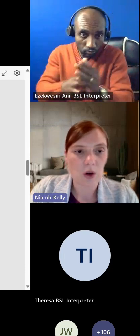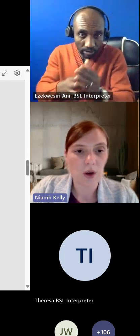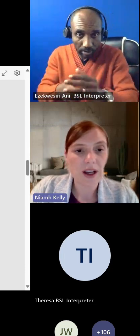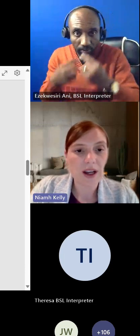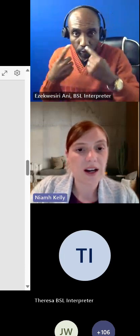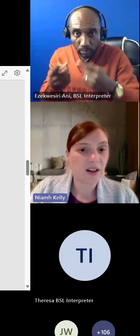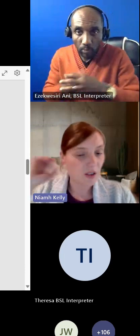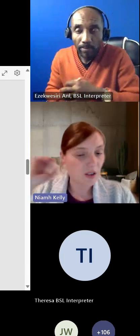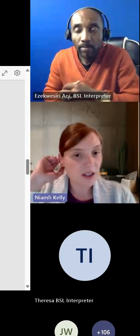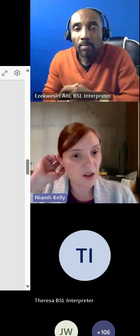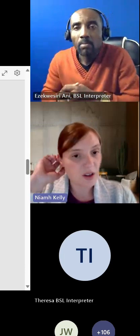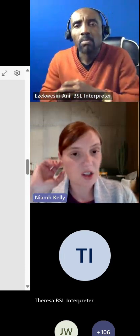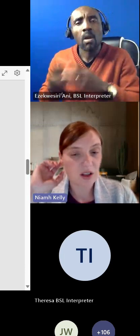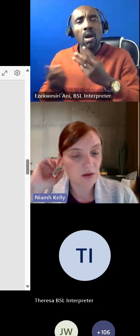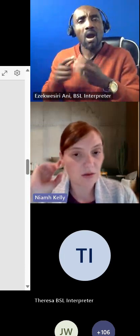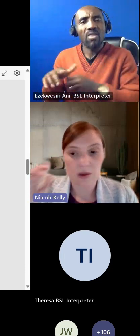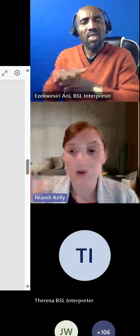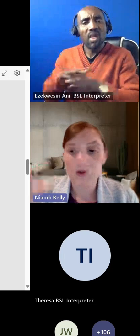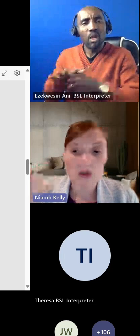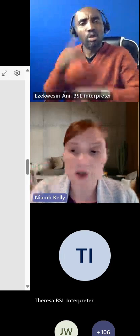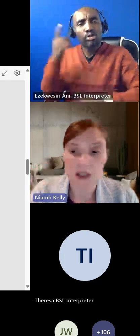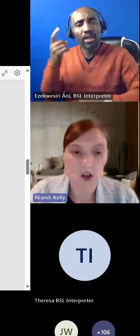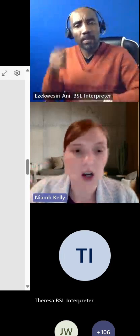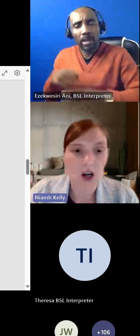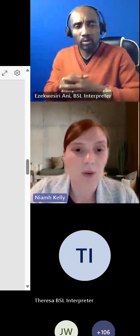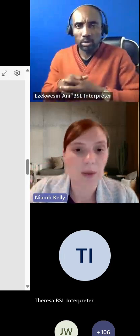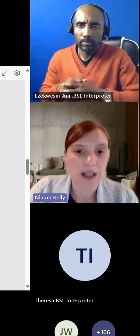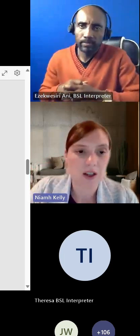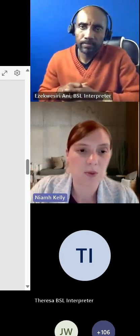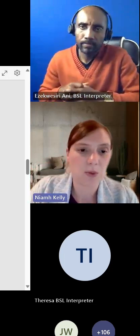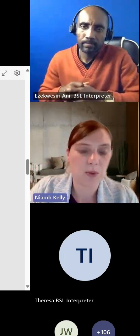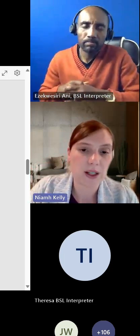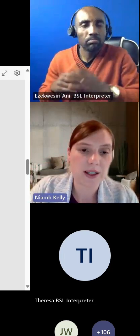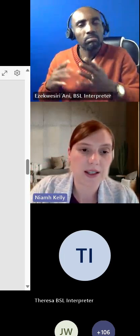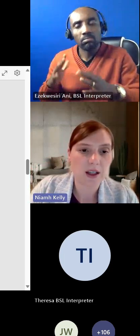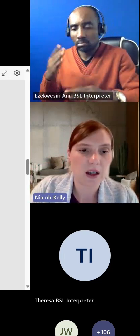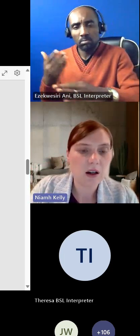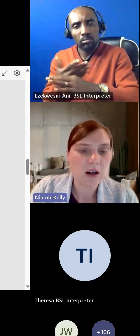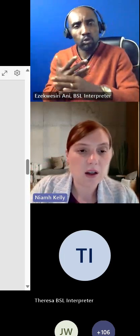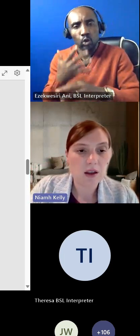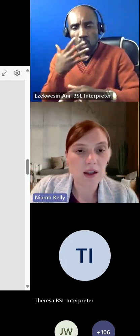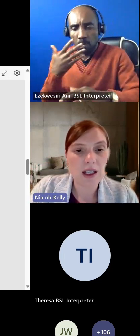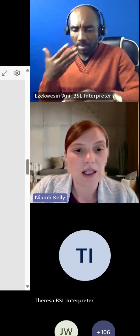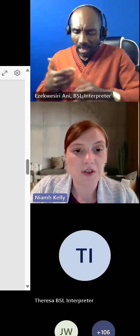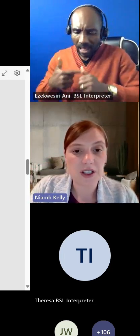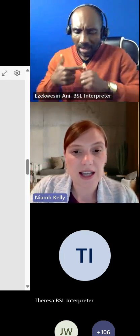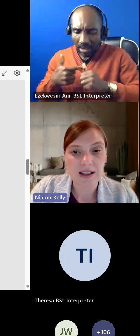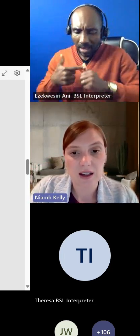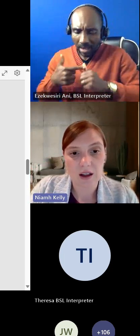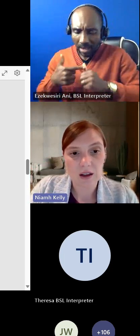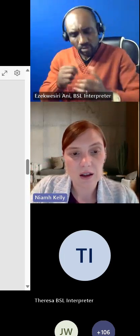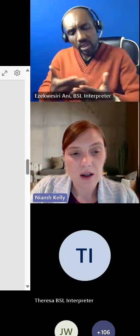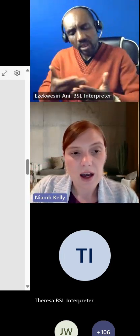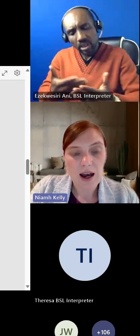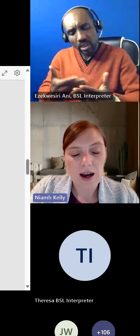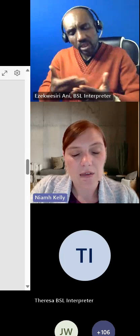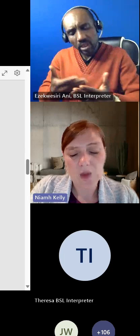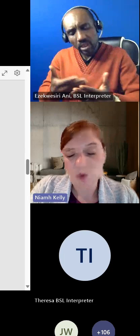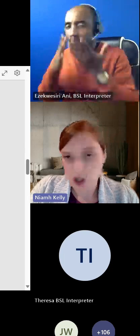So other areas of consideration, just looking at the job application process here, the need for